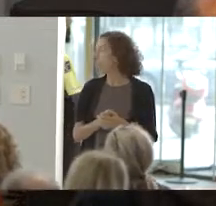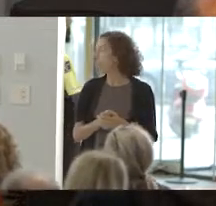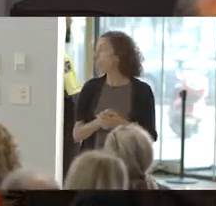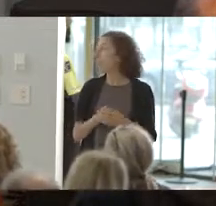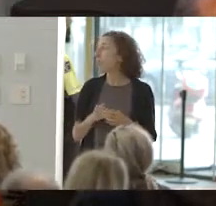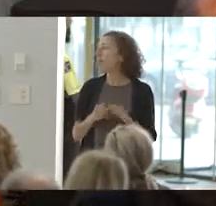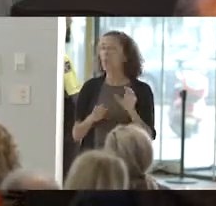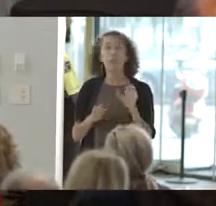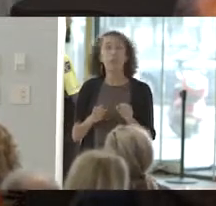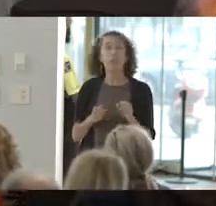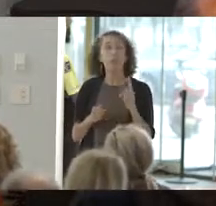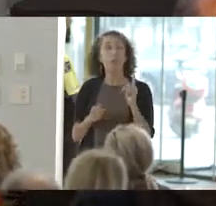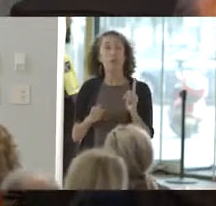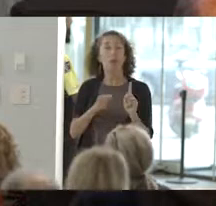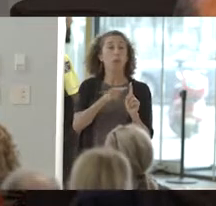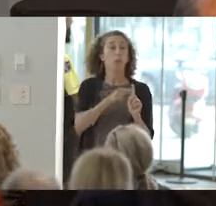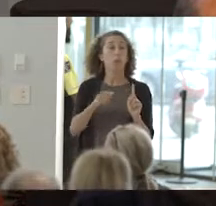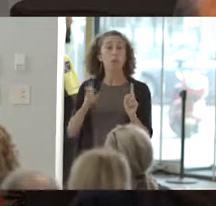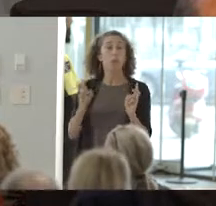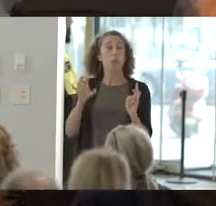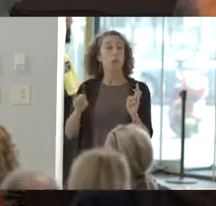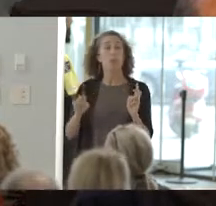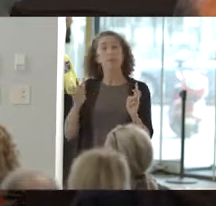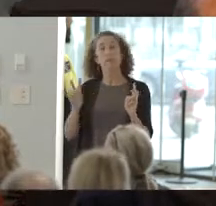1 and we'll go to reach 7. And each reach will have